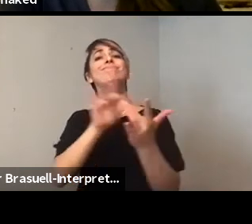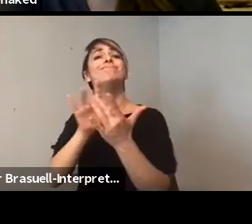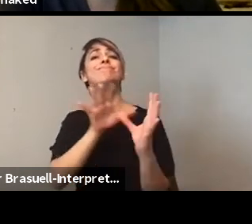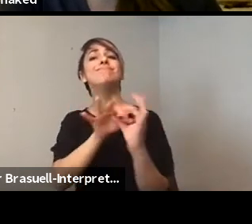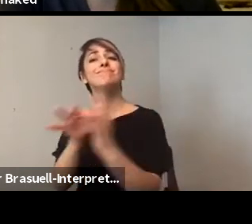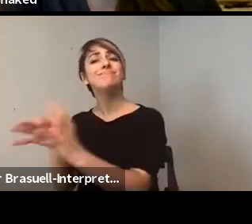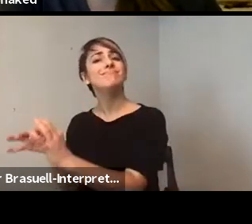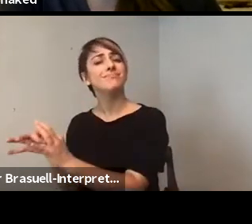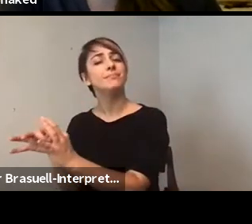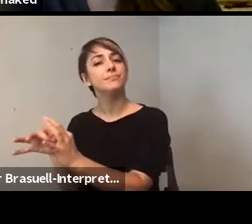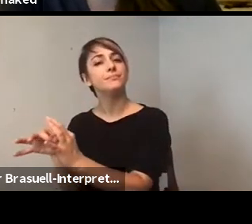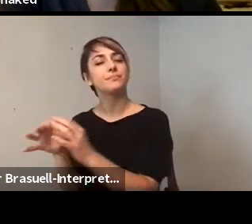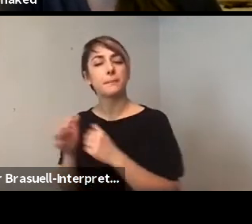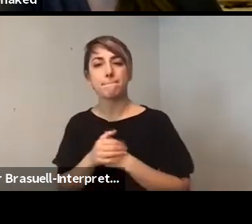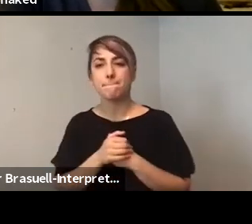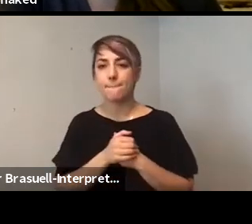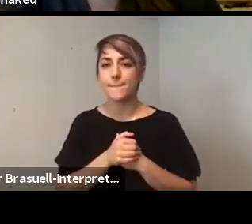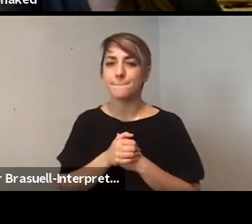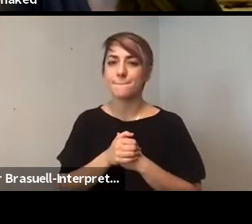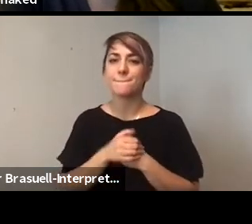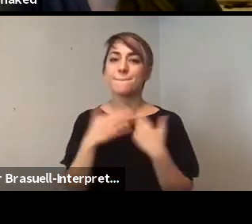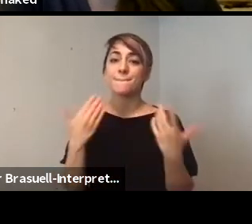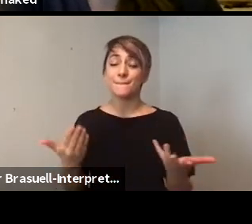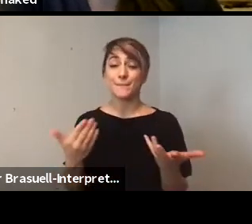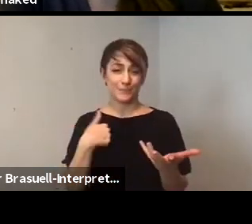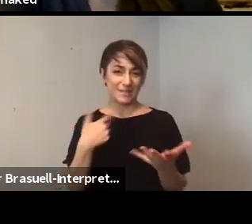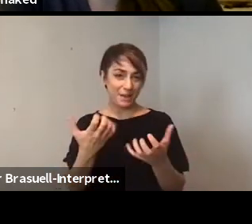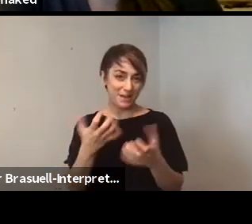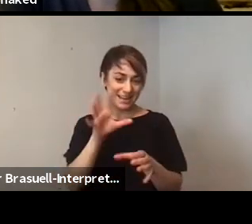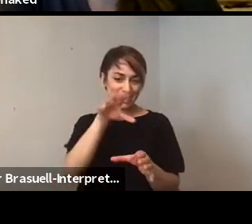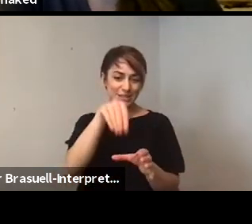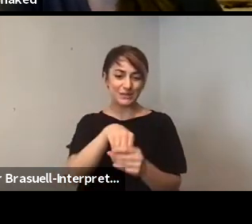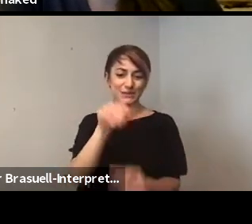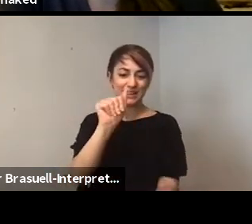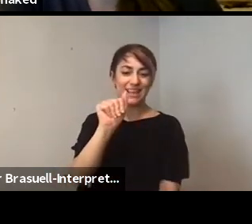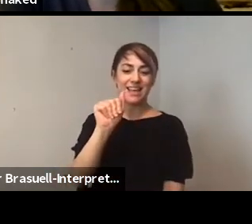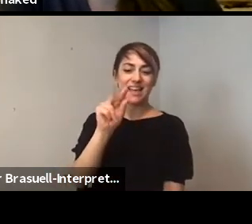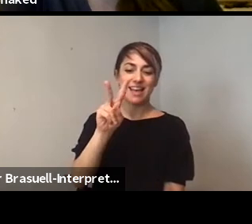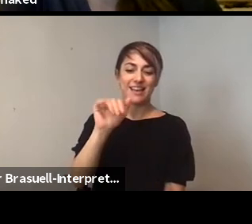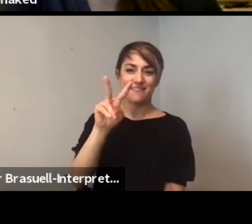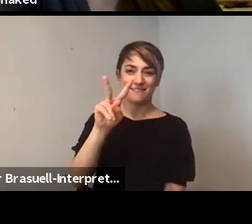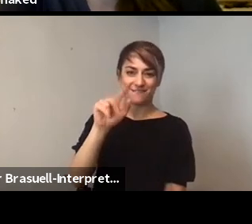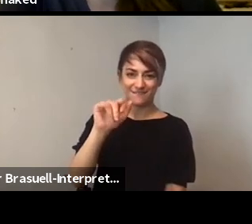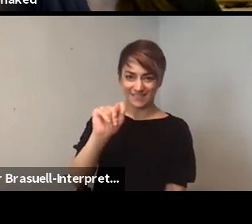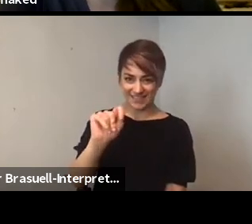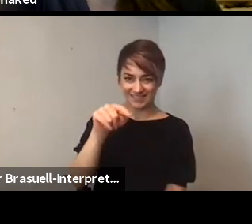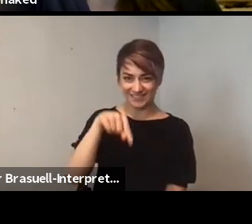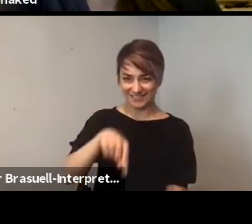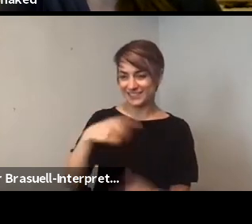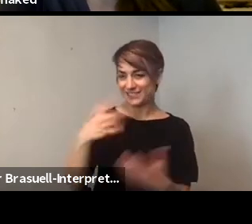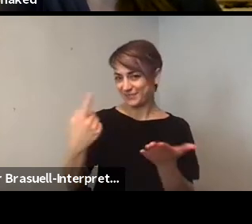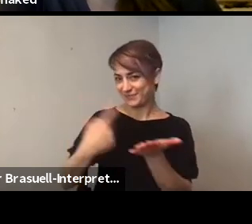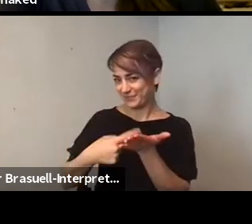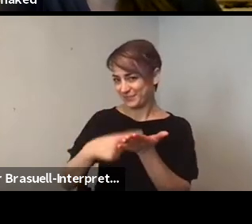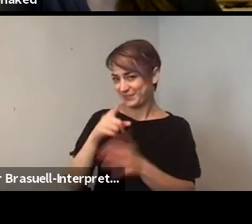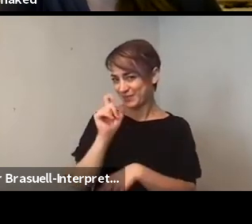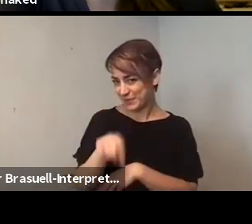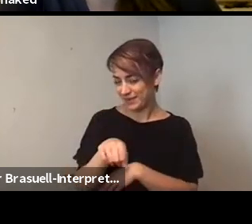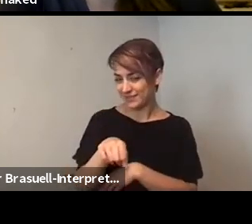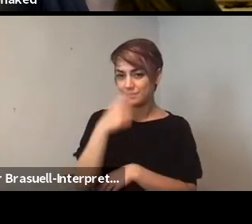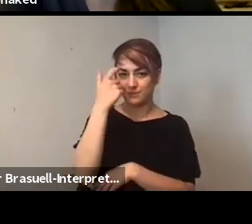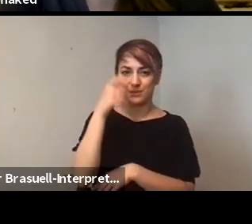because, you know, she's been asking the questions, but I'm also interested to learn from her as a theatre maker what she's going to